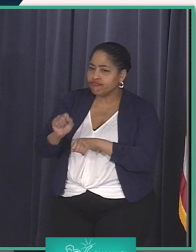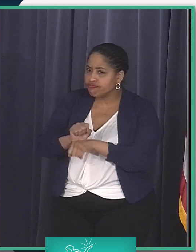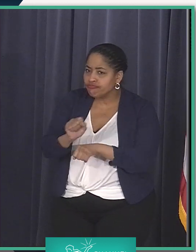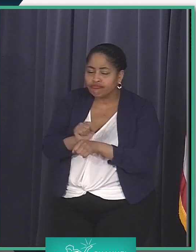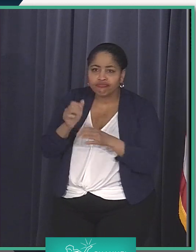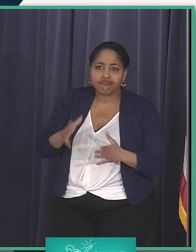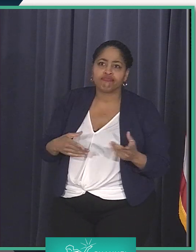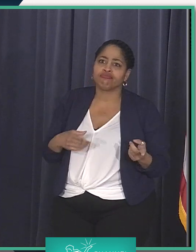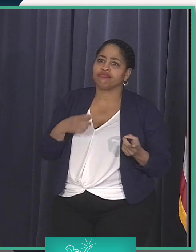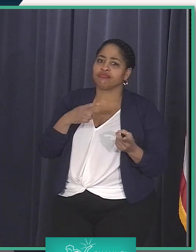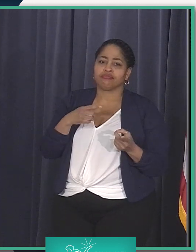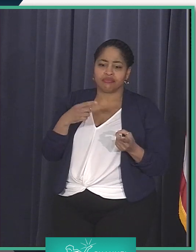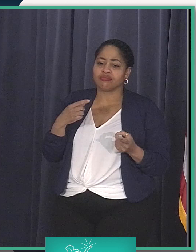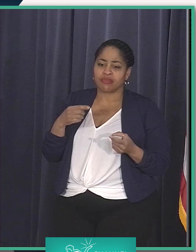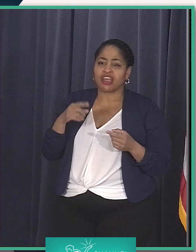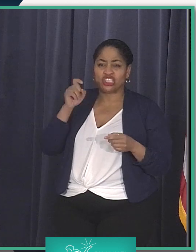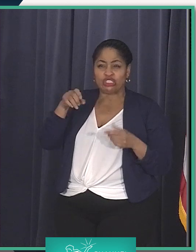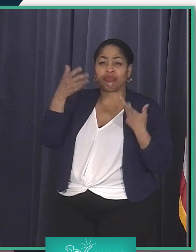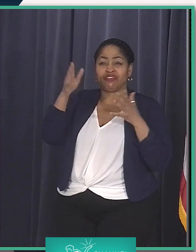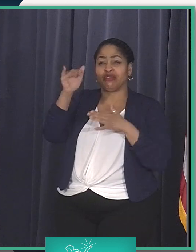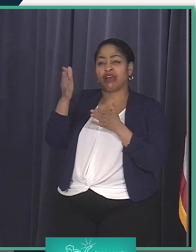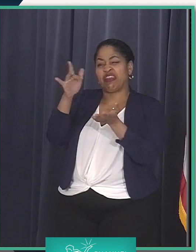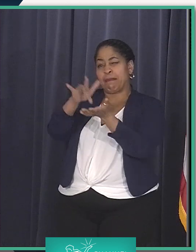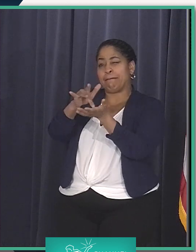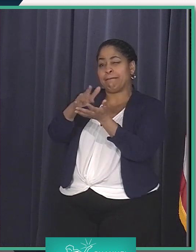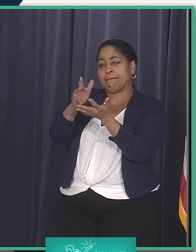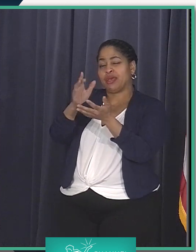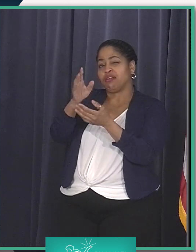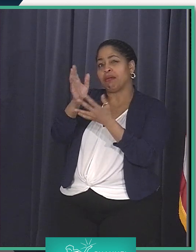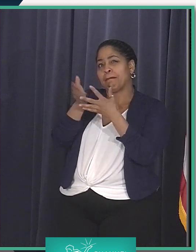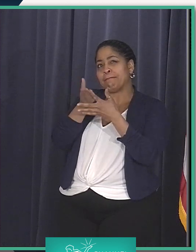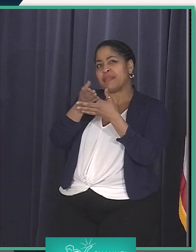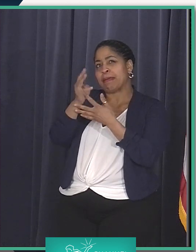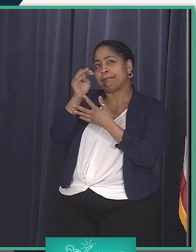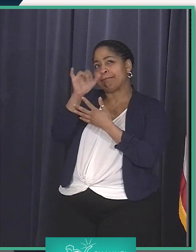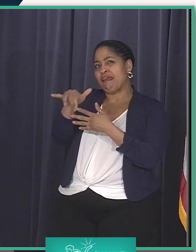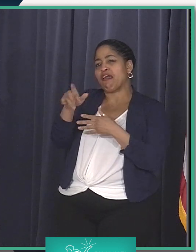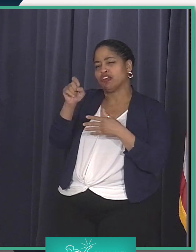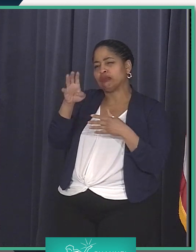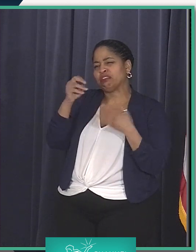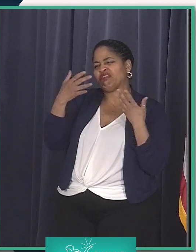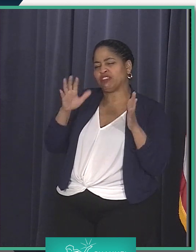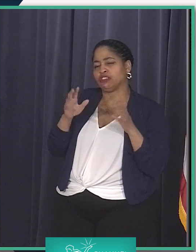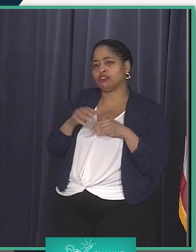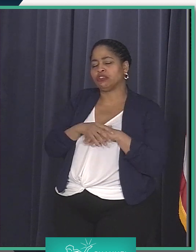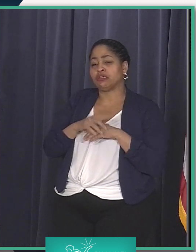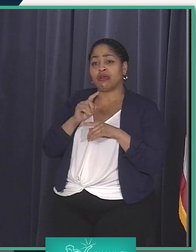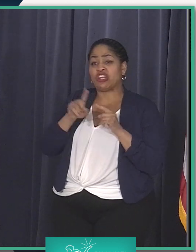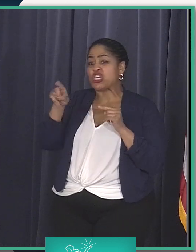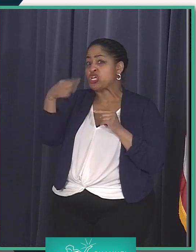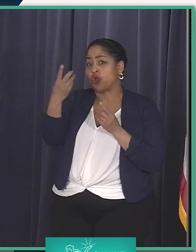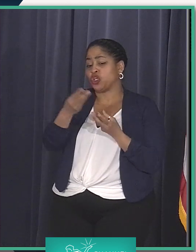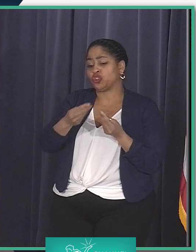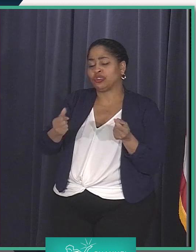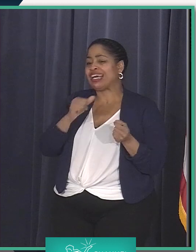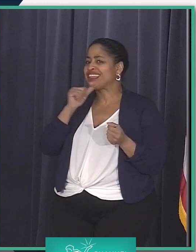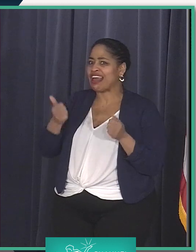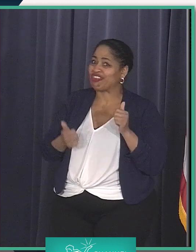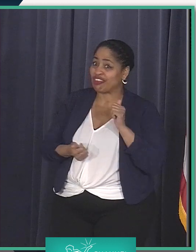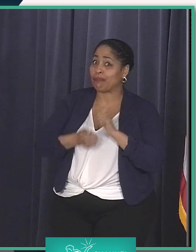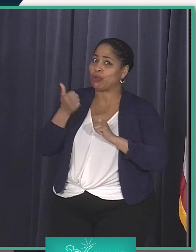think they'll be done by the middle of May with really the only solution. It isn't the